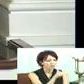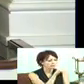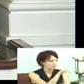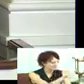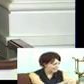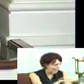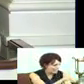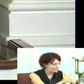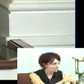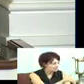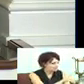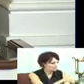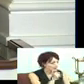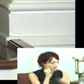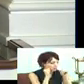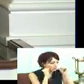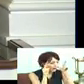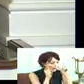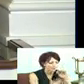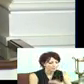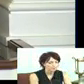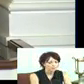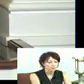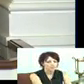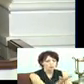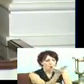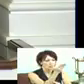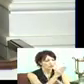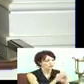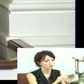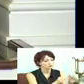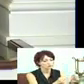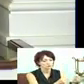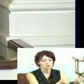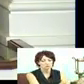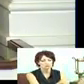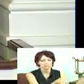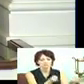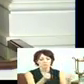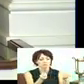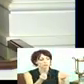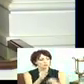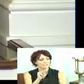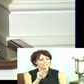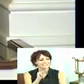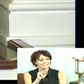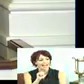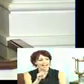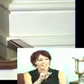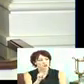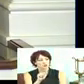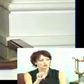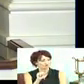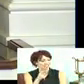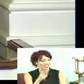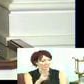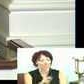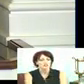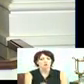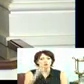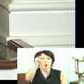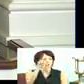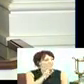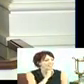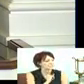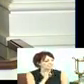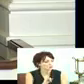go up to Nazareth and then on into the area of Galilee in the north of Israel. And early in the morning,